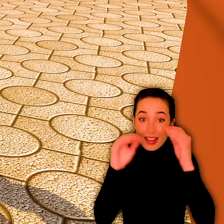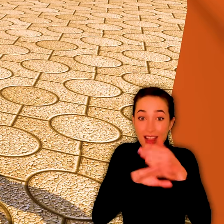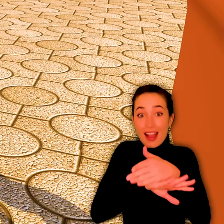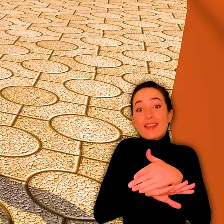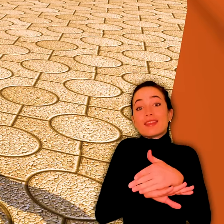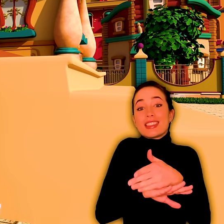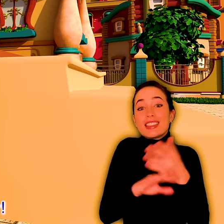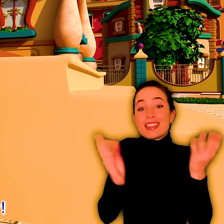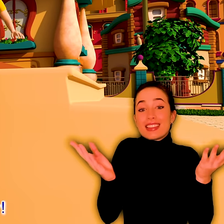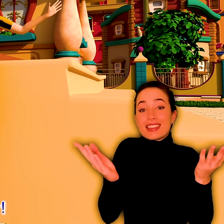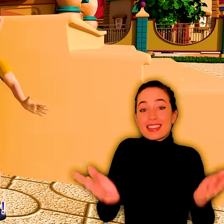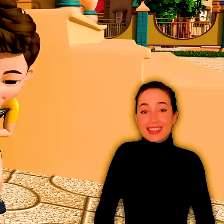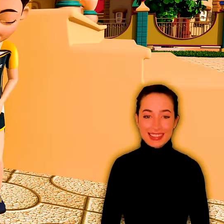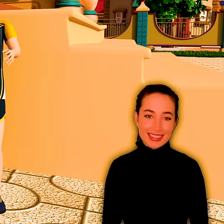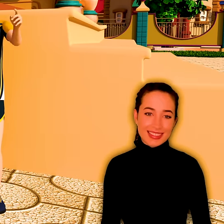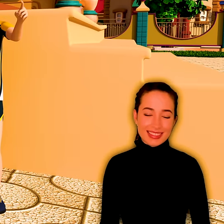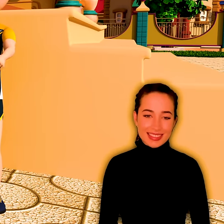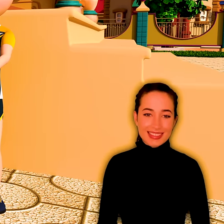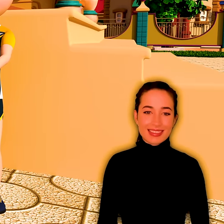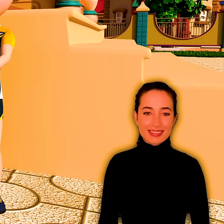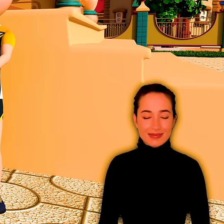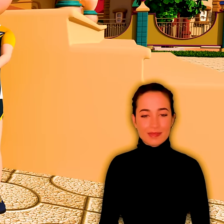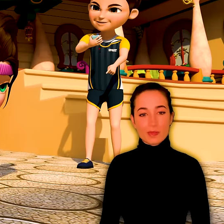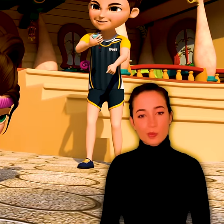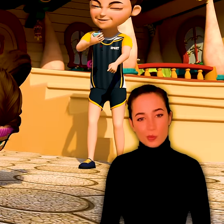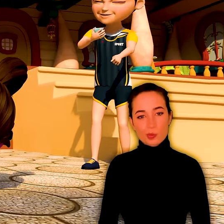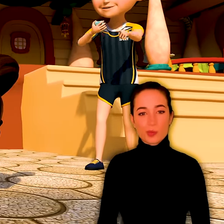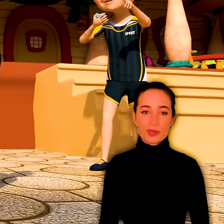and maybe we'll teach it after